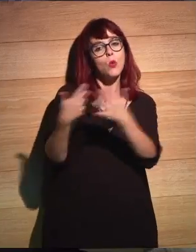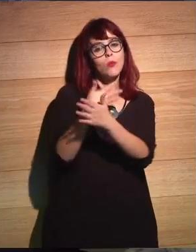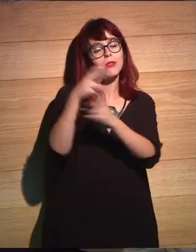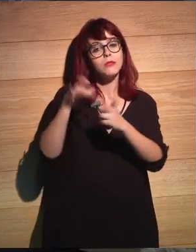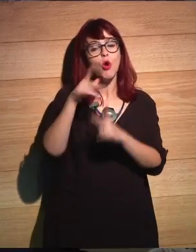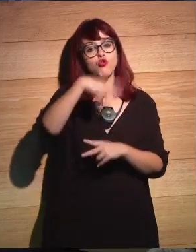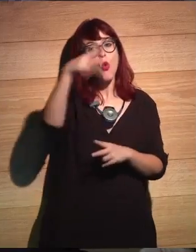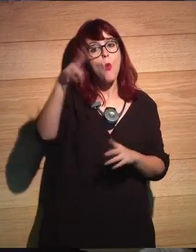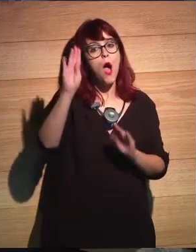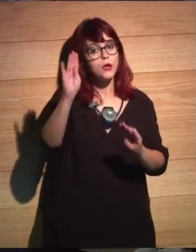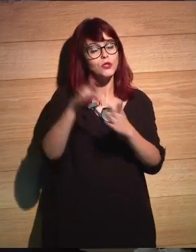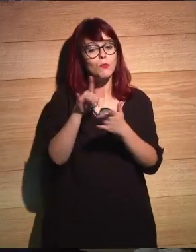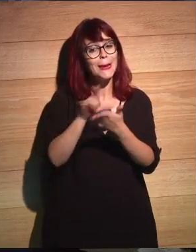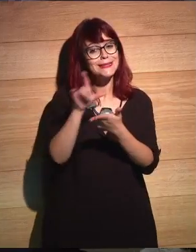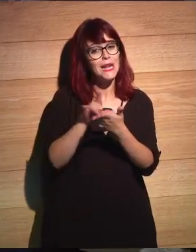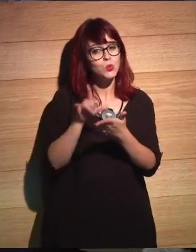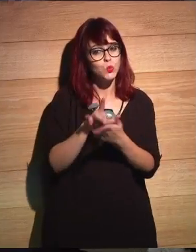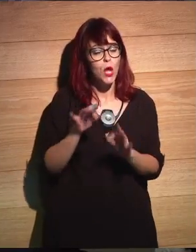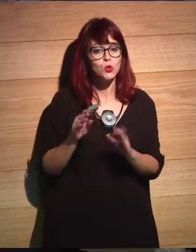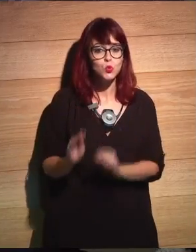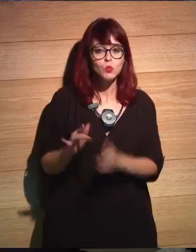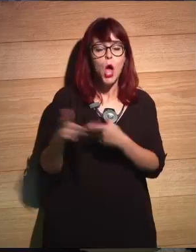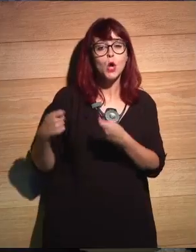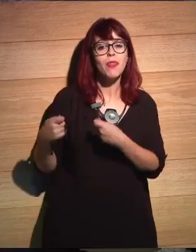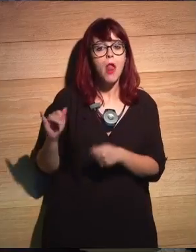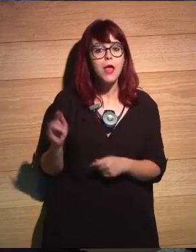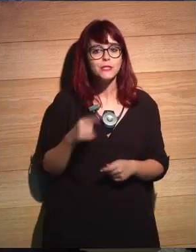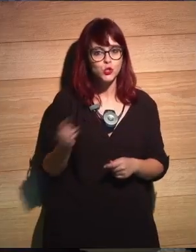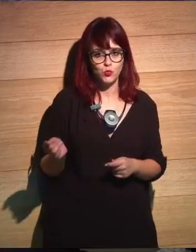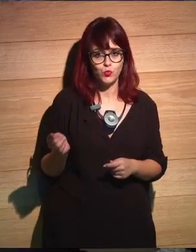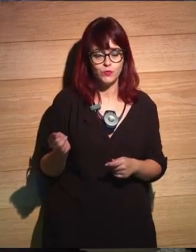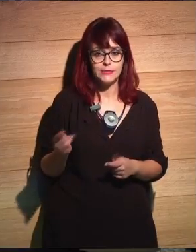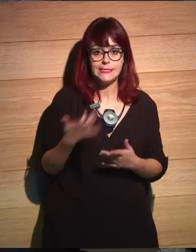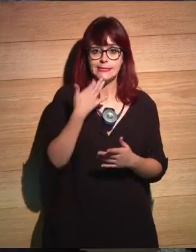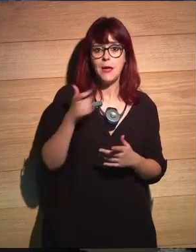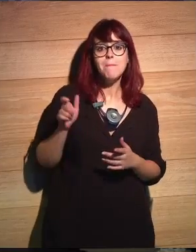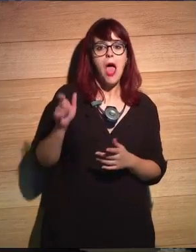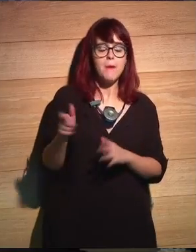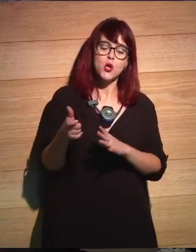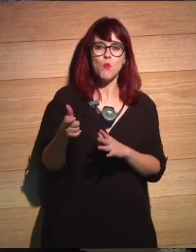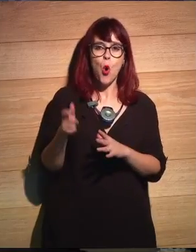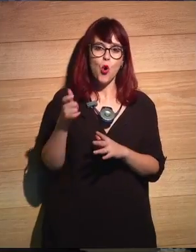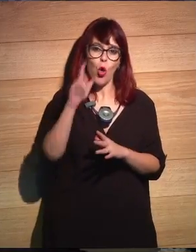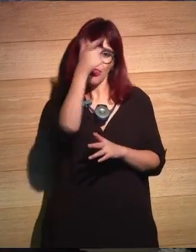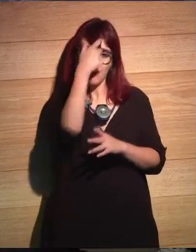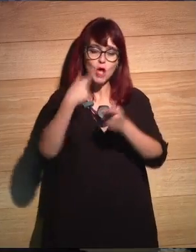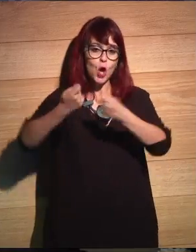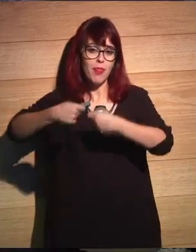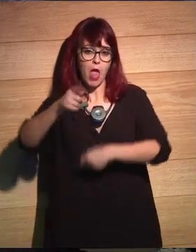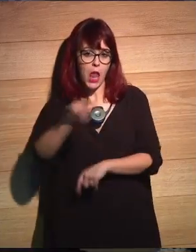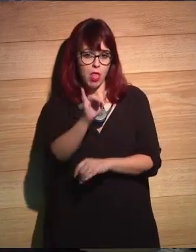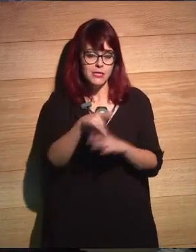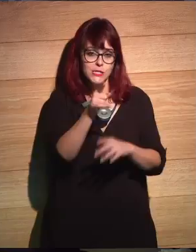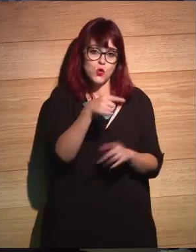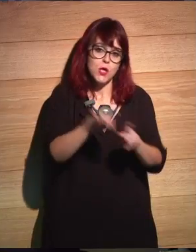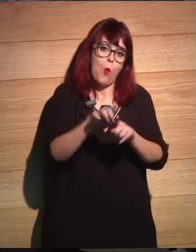commercial. I would like you to explain whether in Norway do you have commercial literature. Commercial,